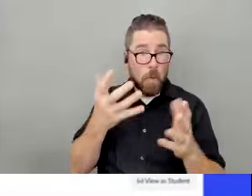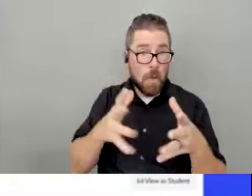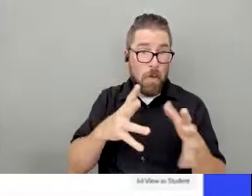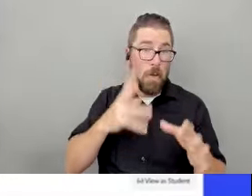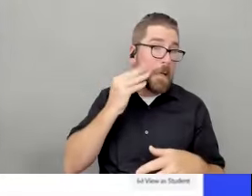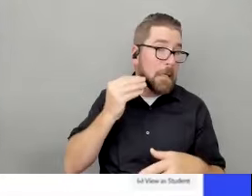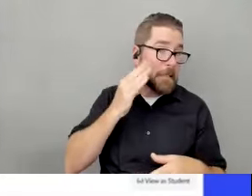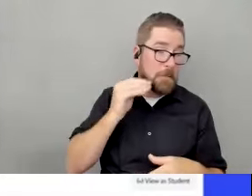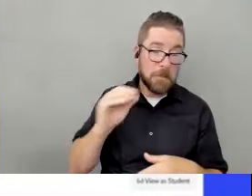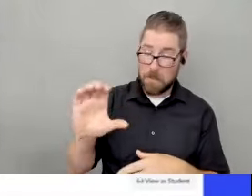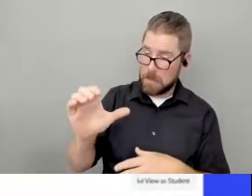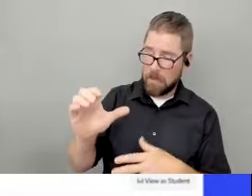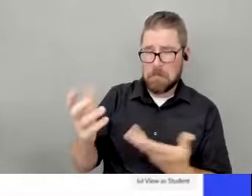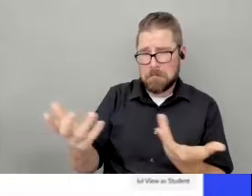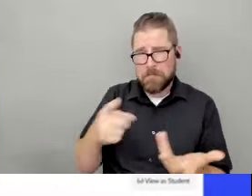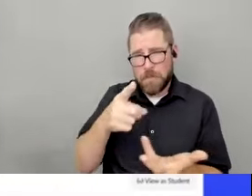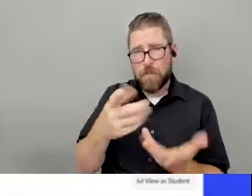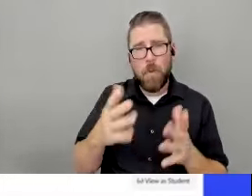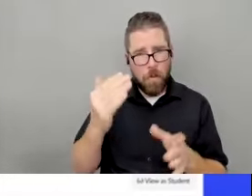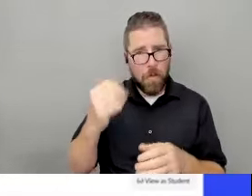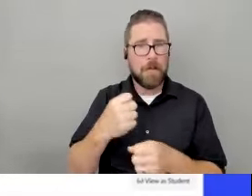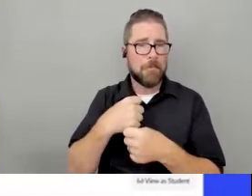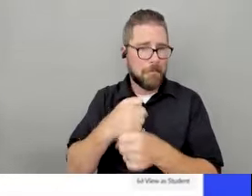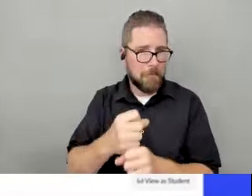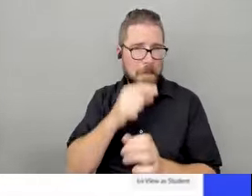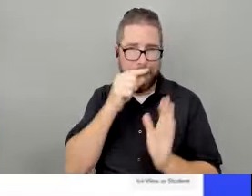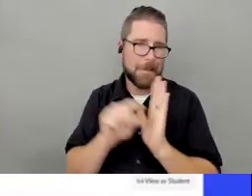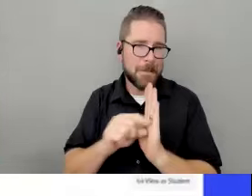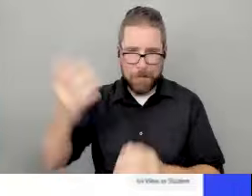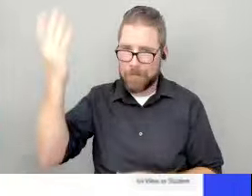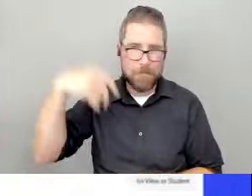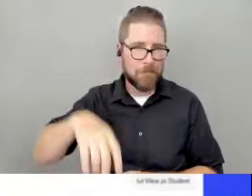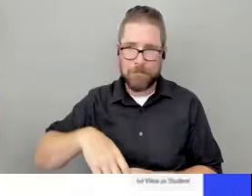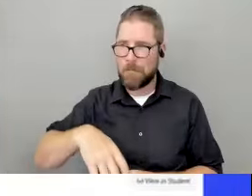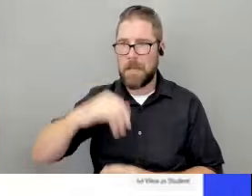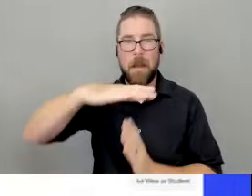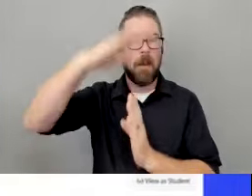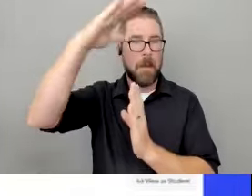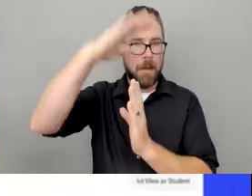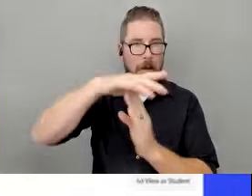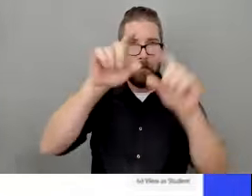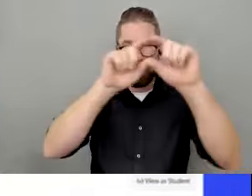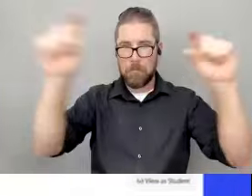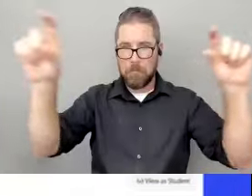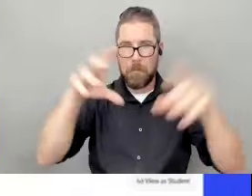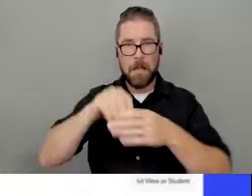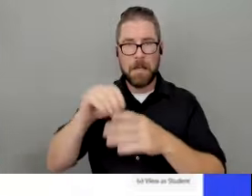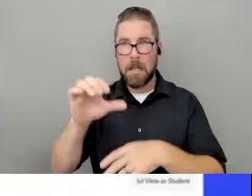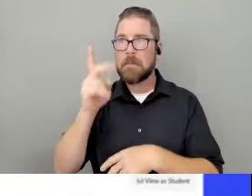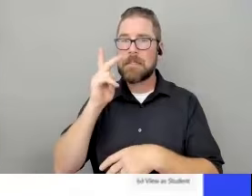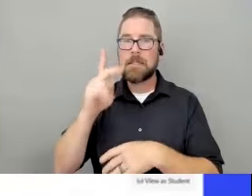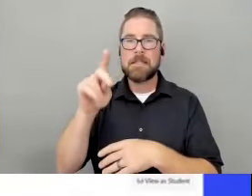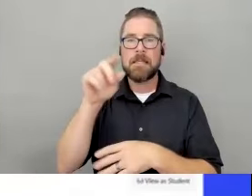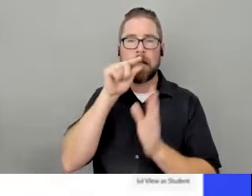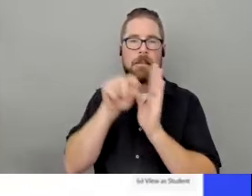different. So go in, add assignment, that top button, top toolbar in Canvas, under your assignments, add